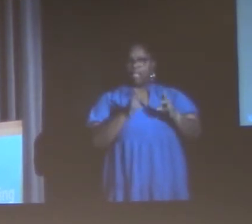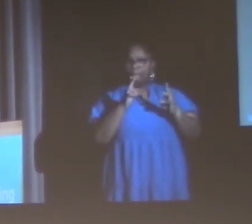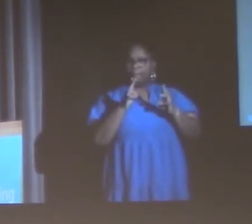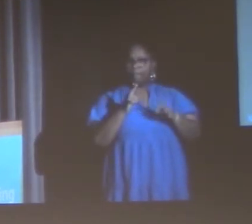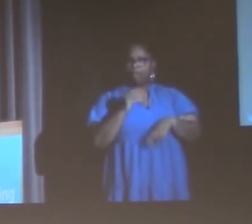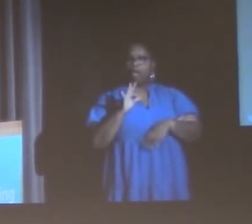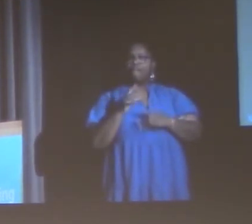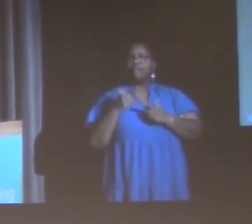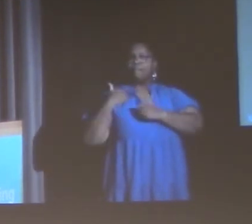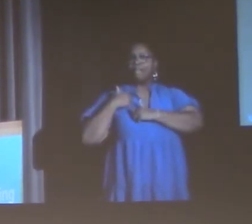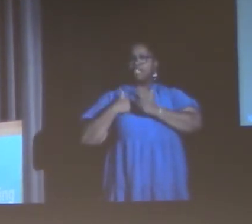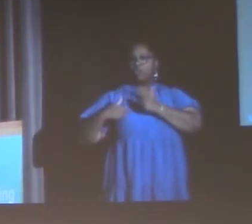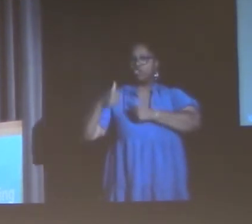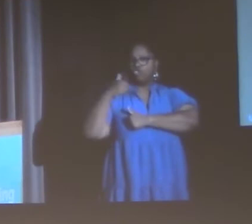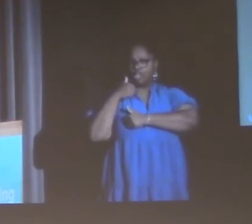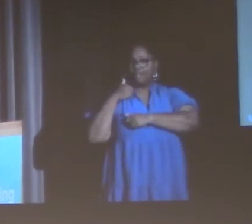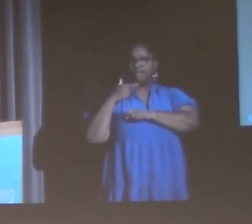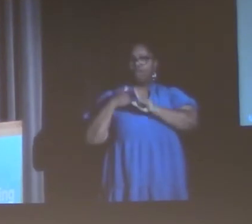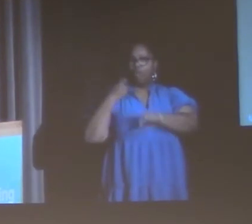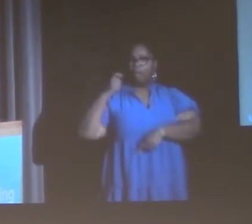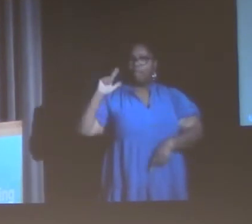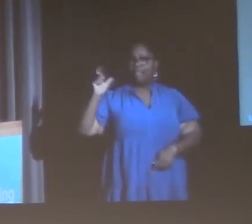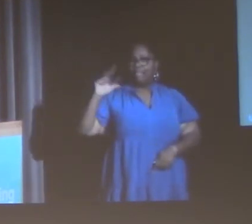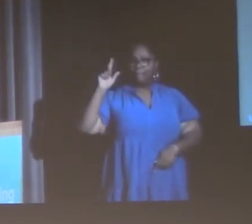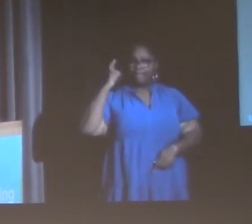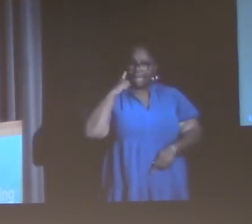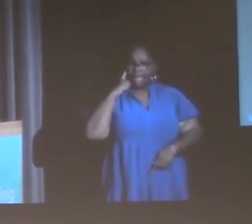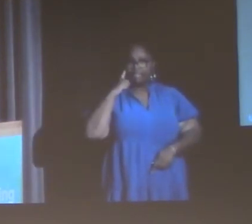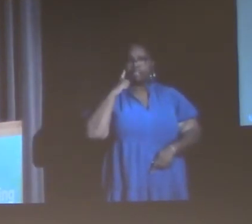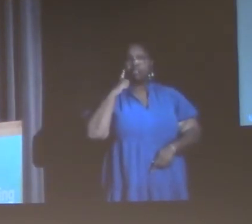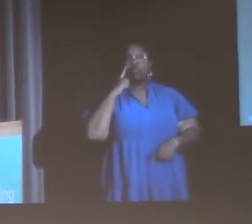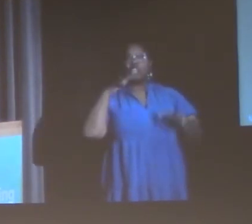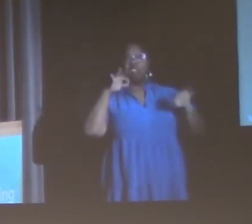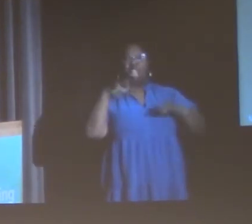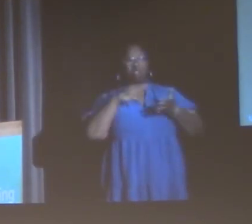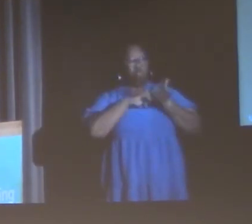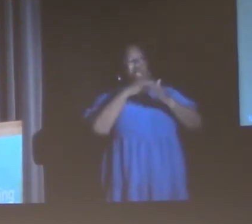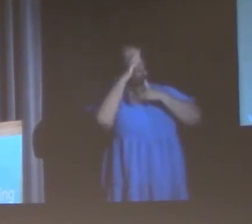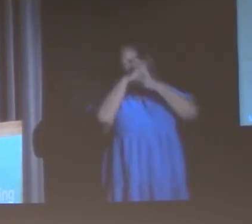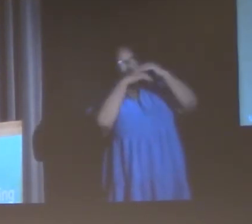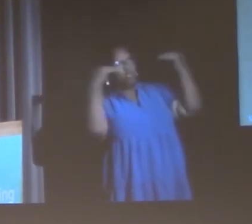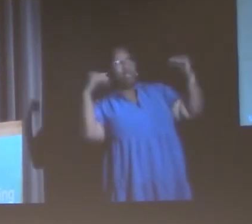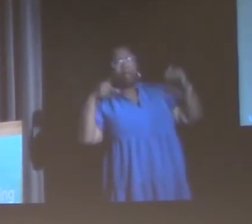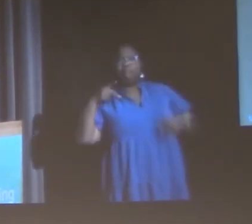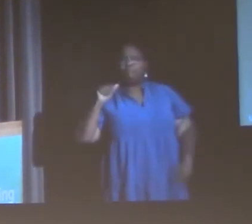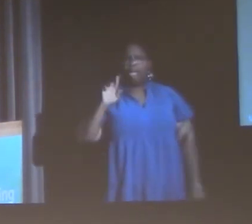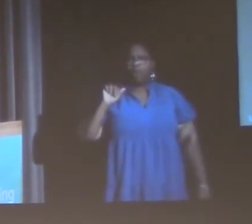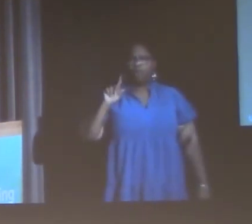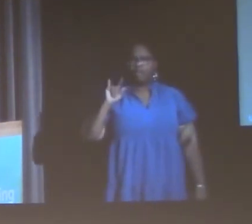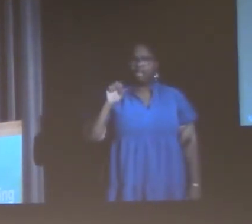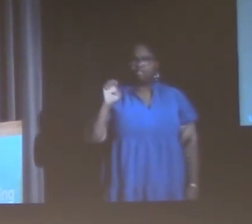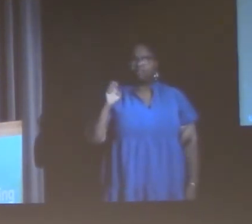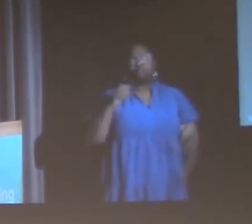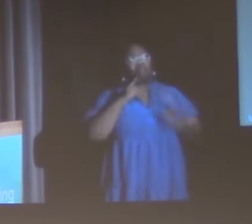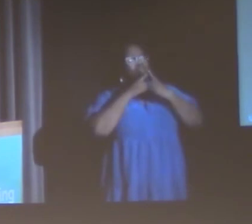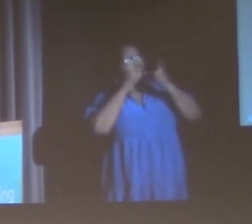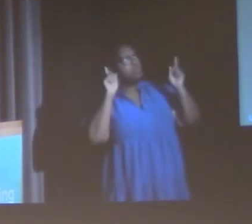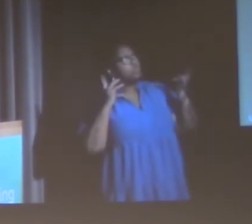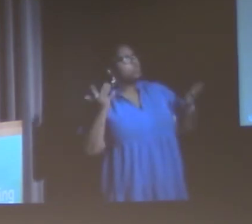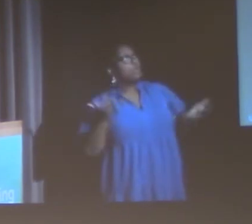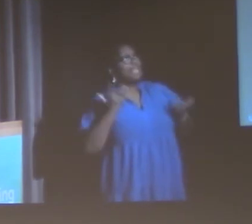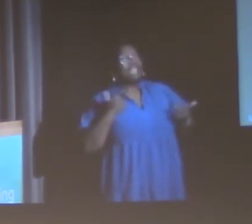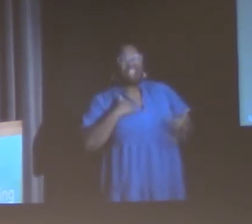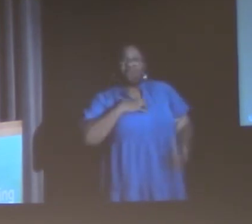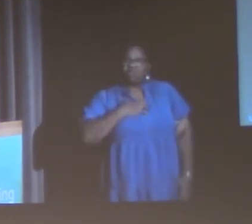military chief of the Islamic State who explained what is paradise, what is waiting for him. And I wish we could like watch it